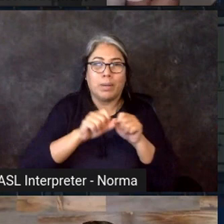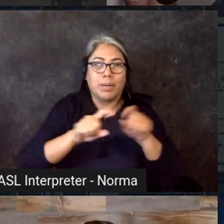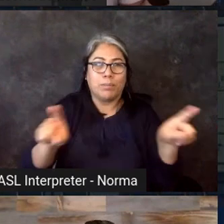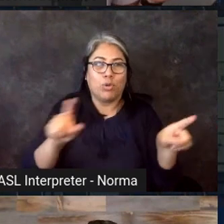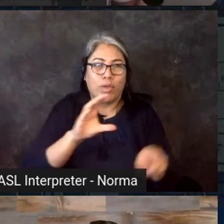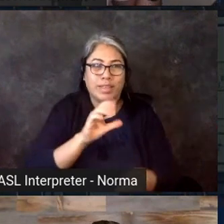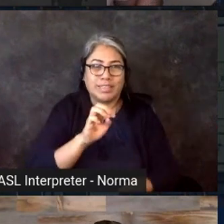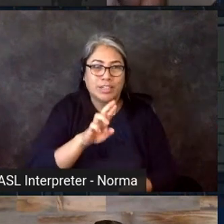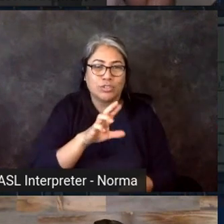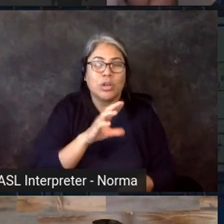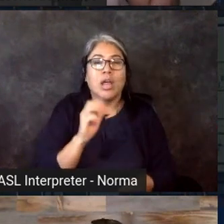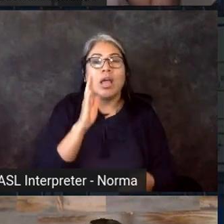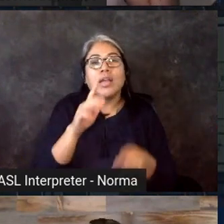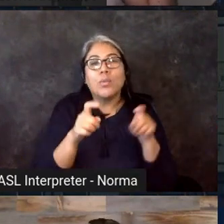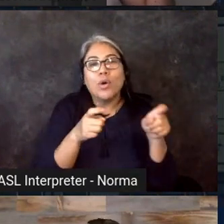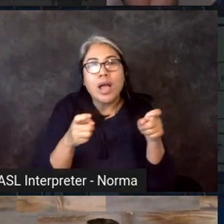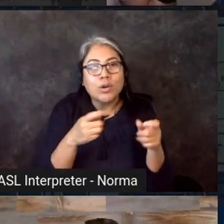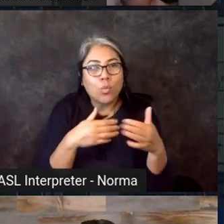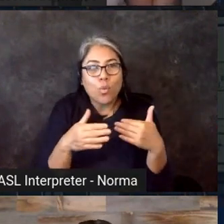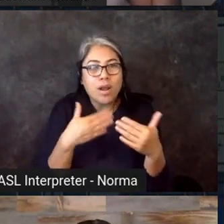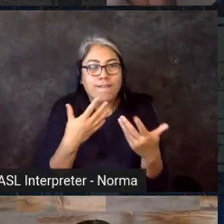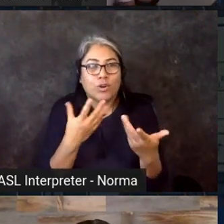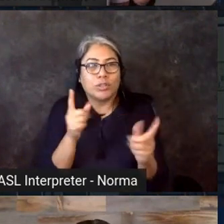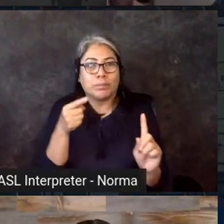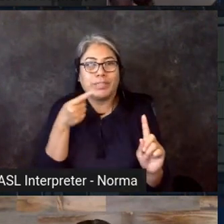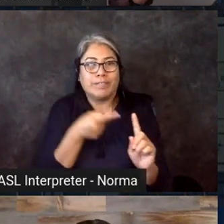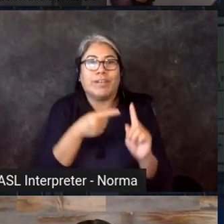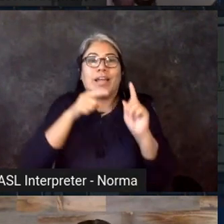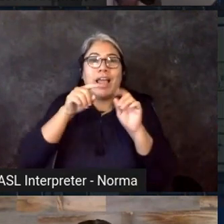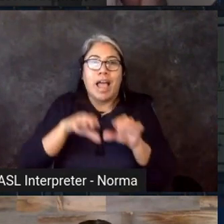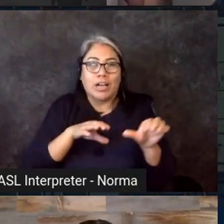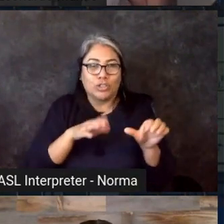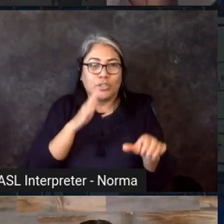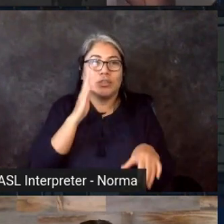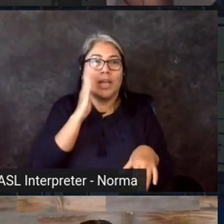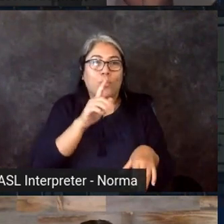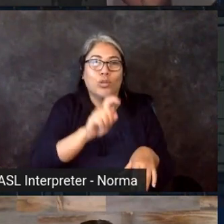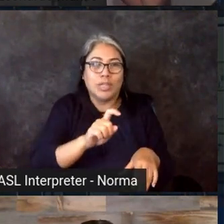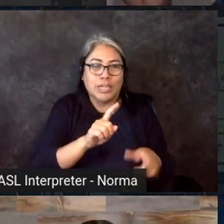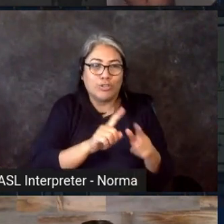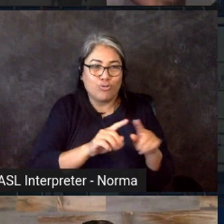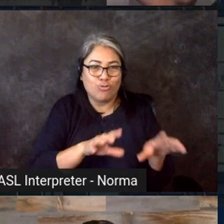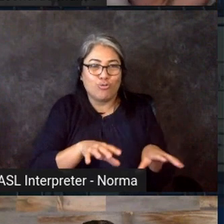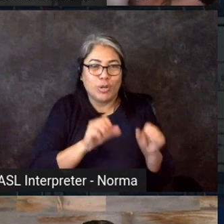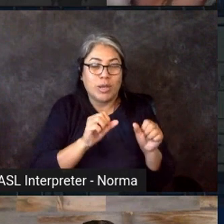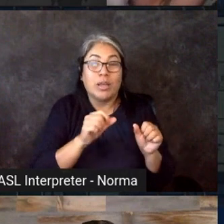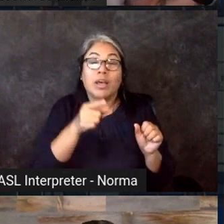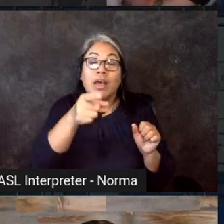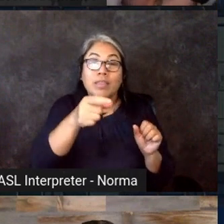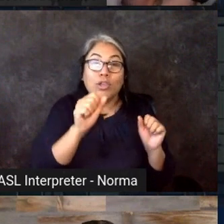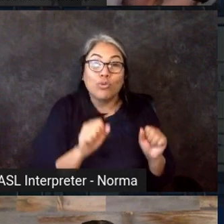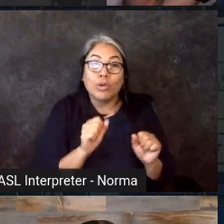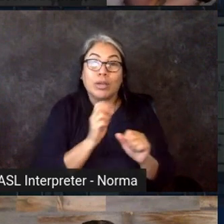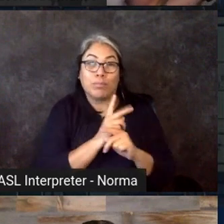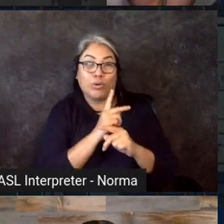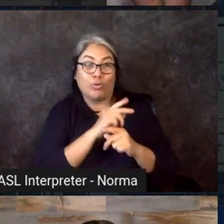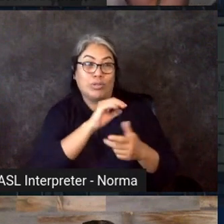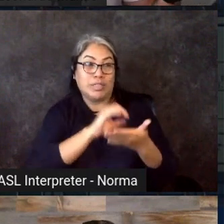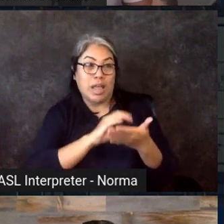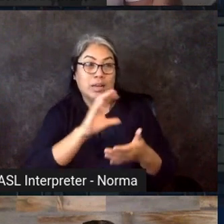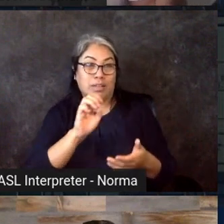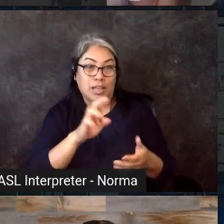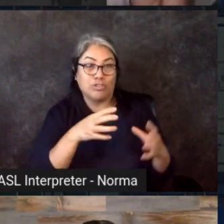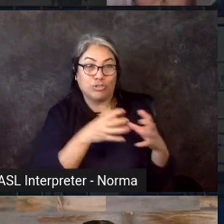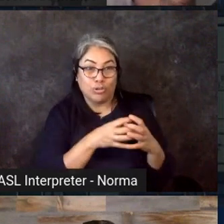will handle whatever specific actions it will need to take so that you can produce that cluster